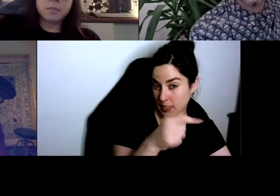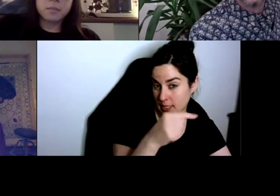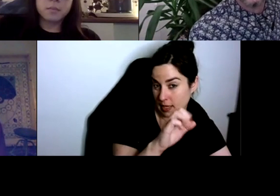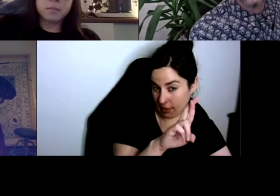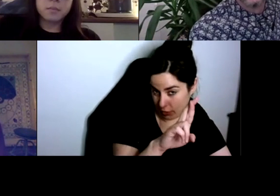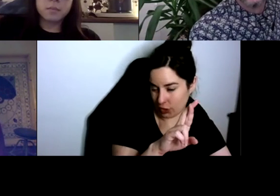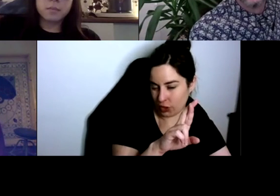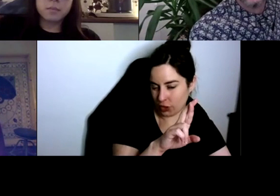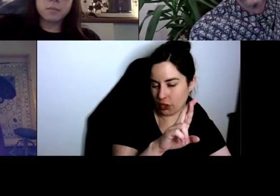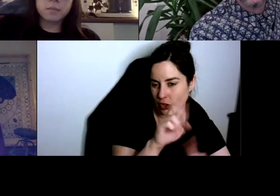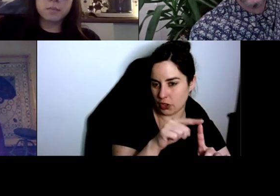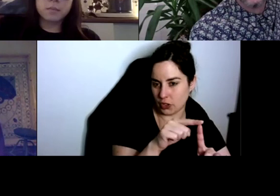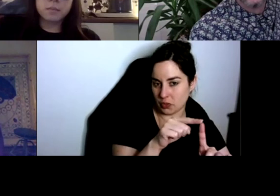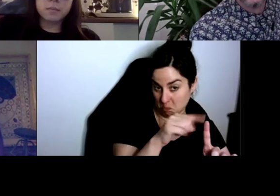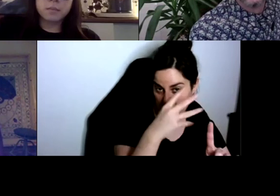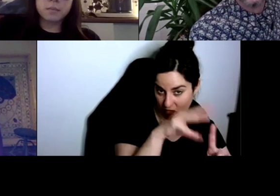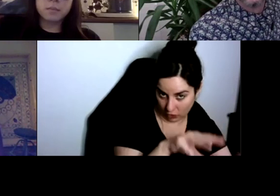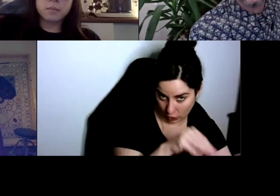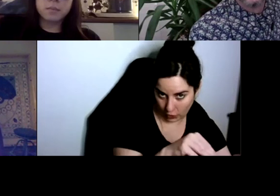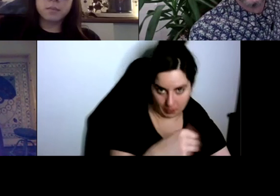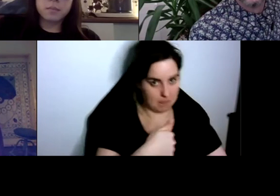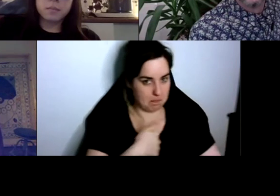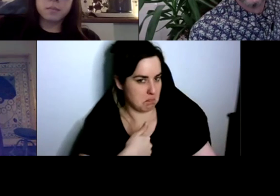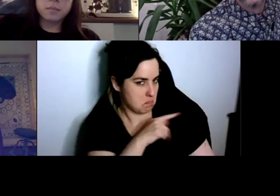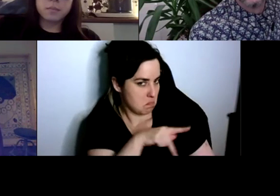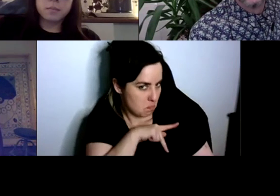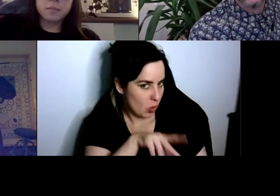year of taking this break, is that